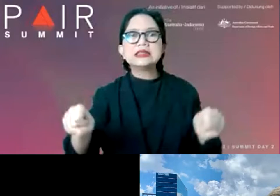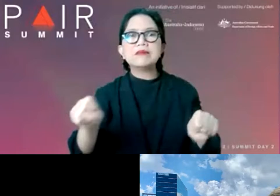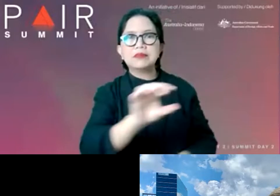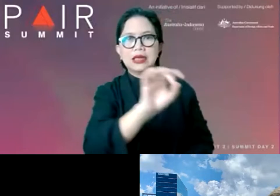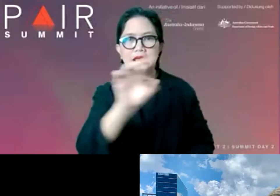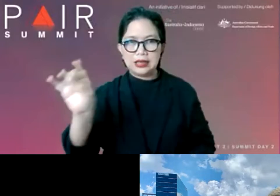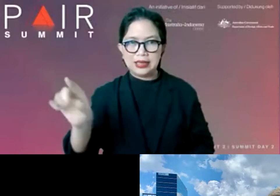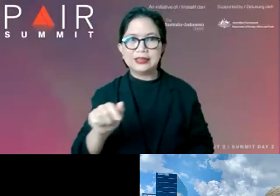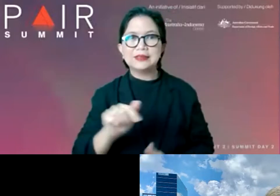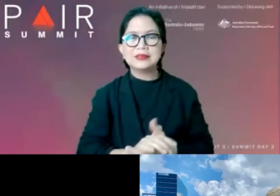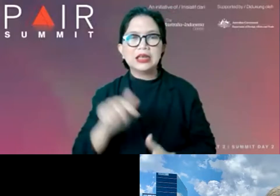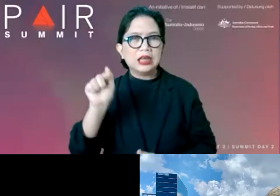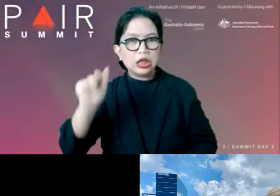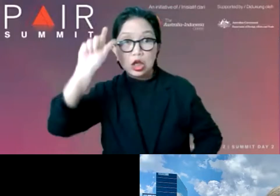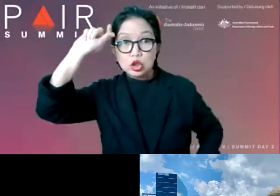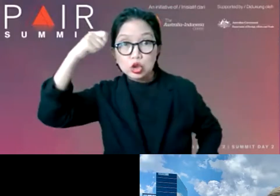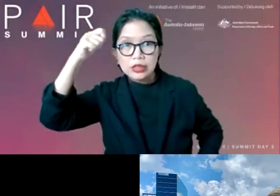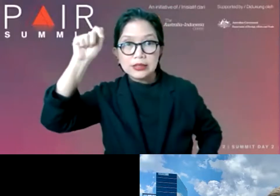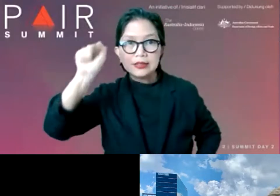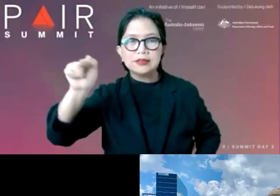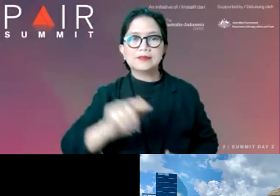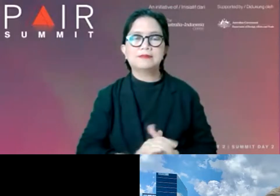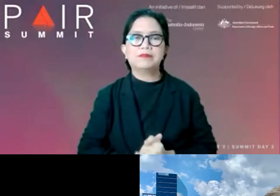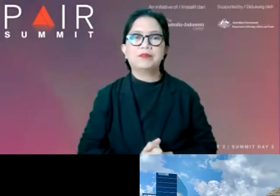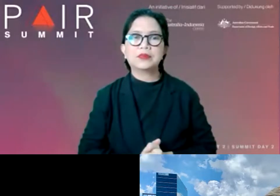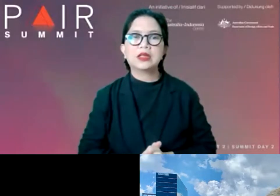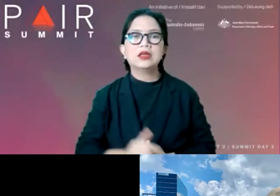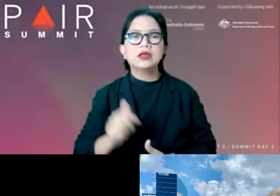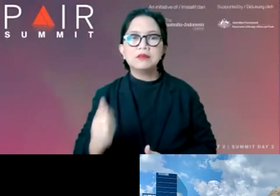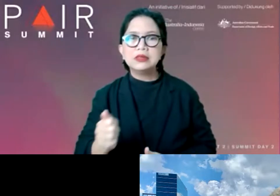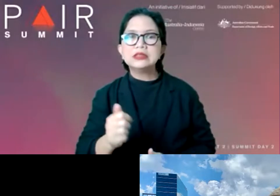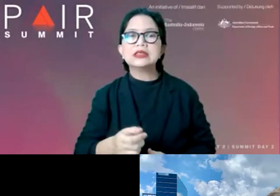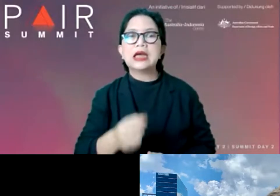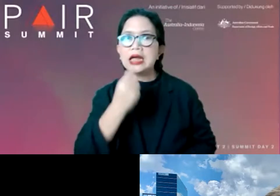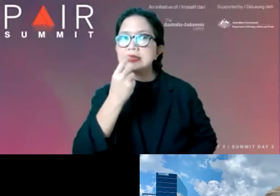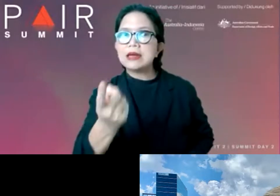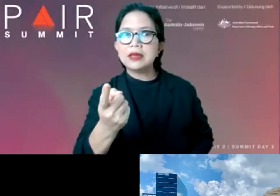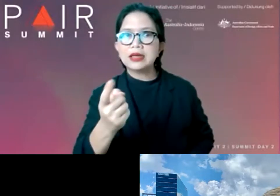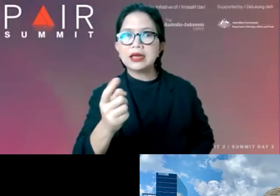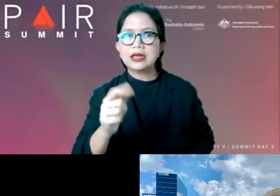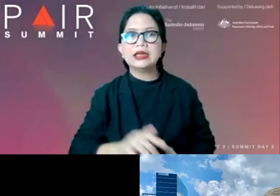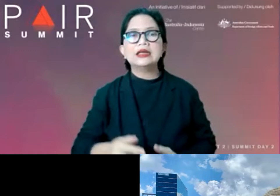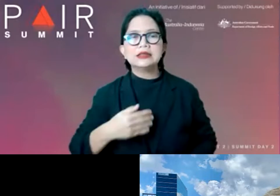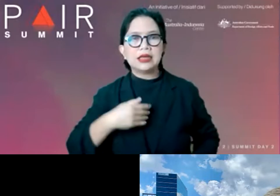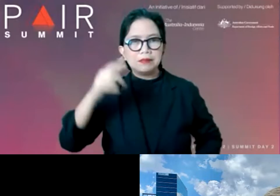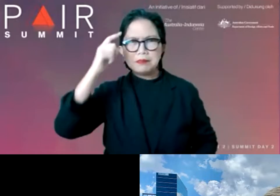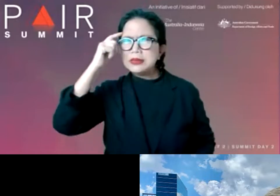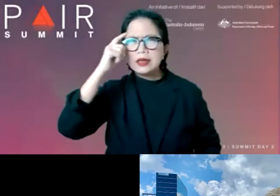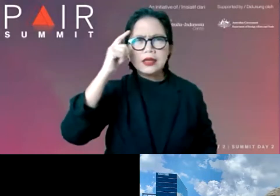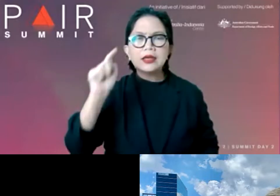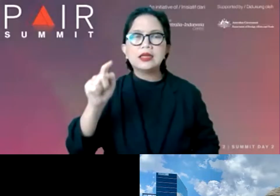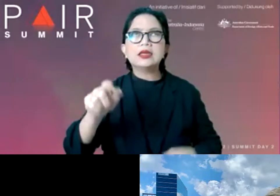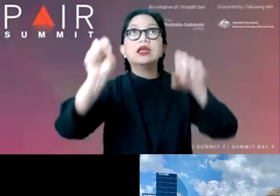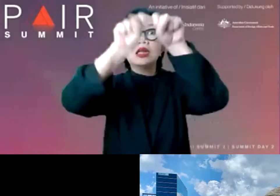to a certain extent, thinking of it as a system in that it's fully organised and structured and operates